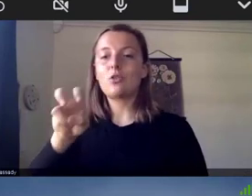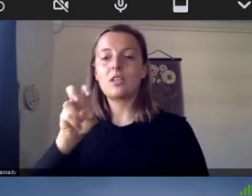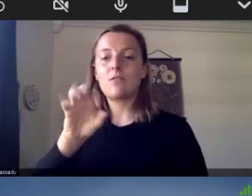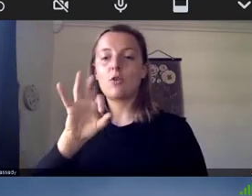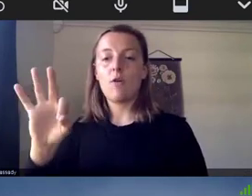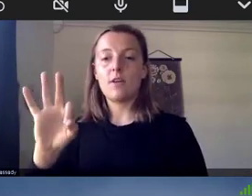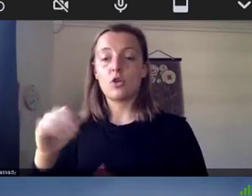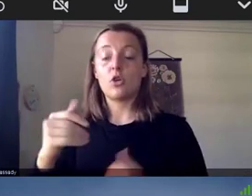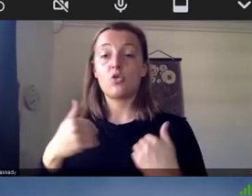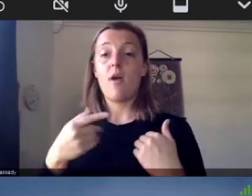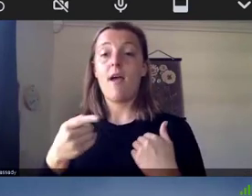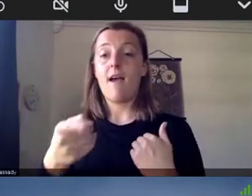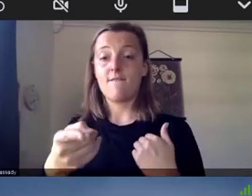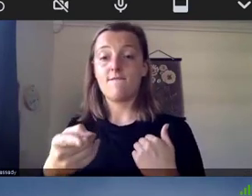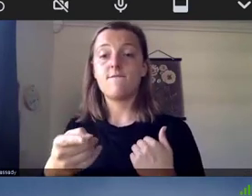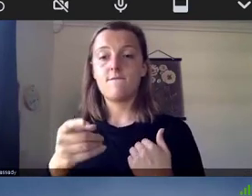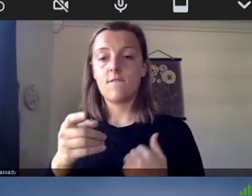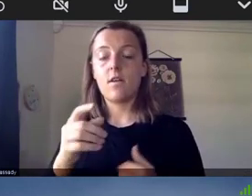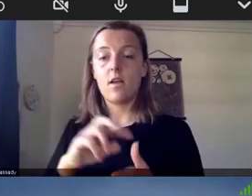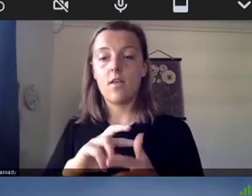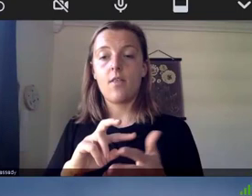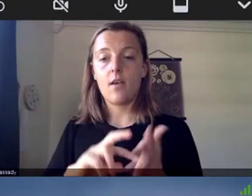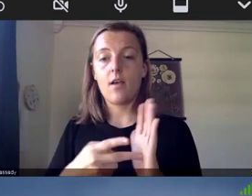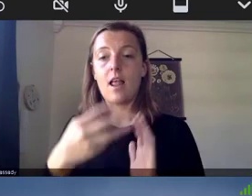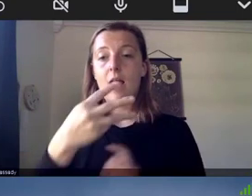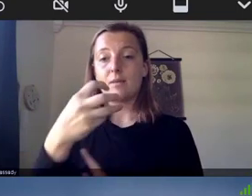Stefan-Boltzmann constant times this,